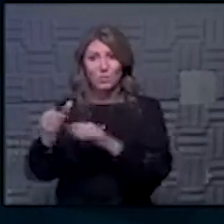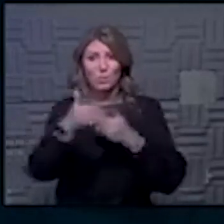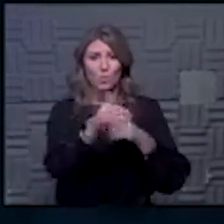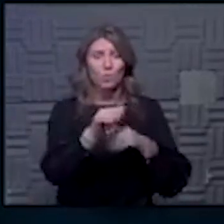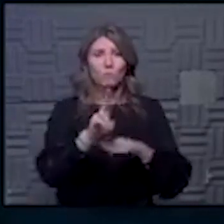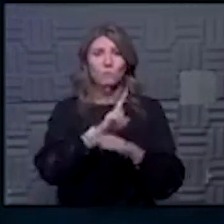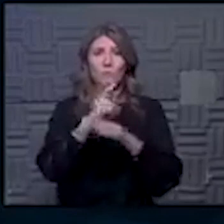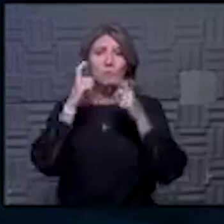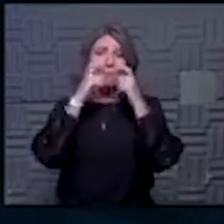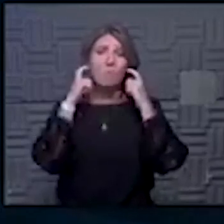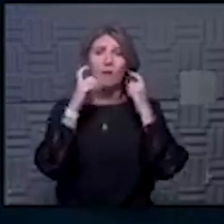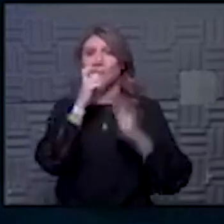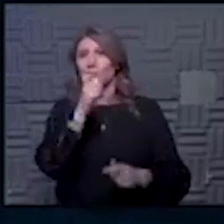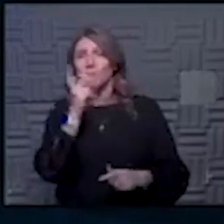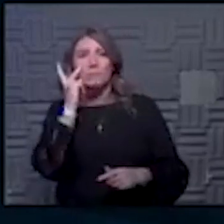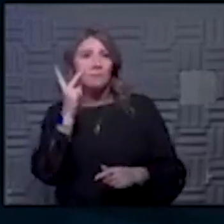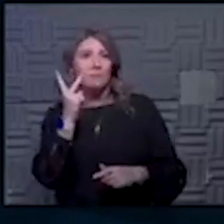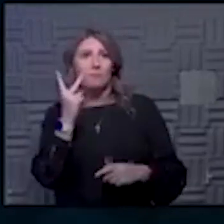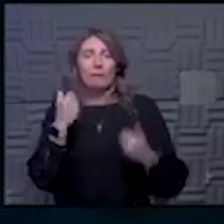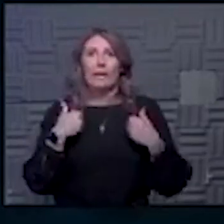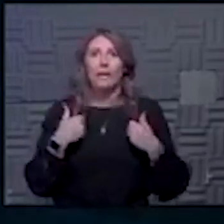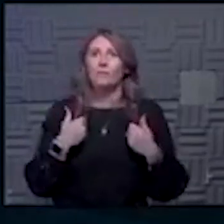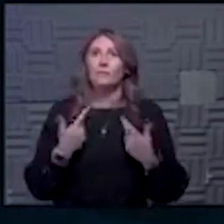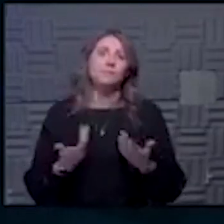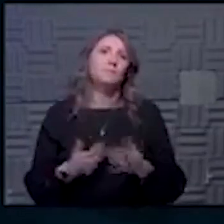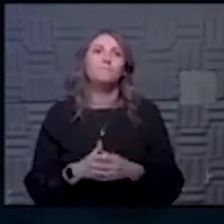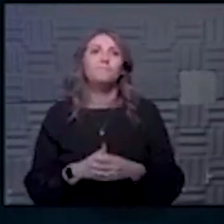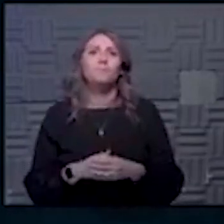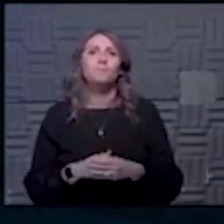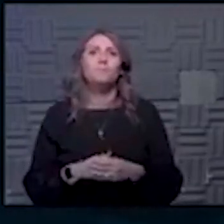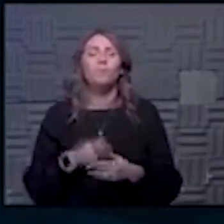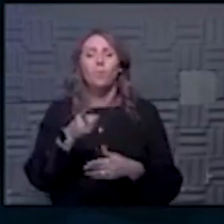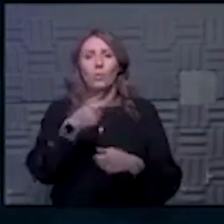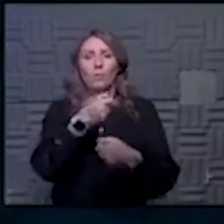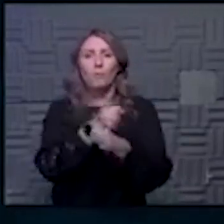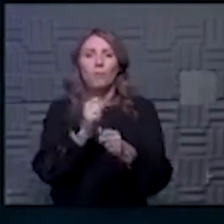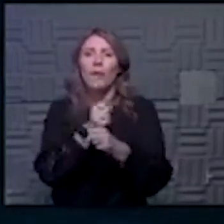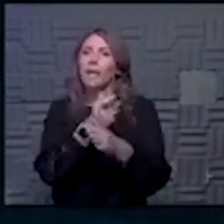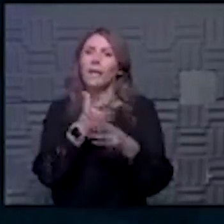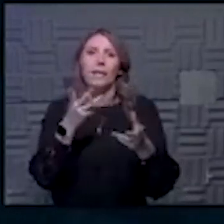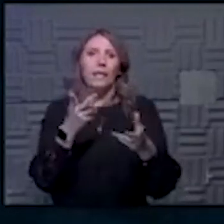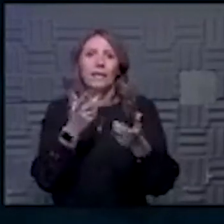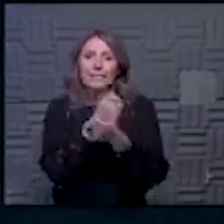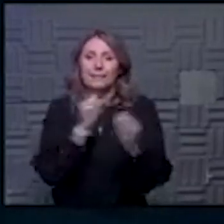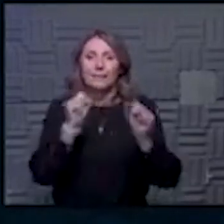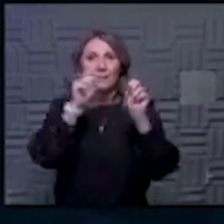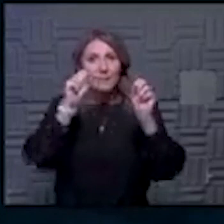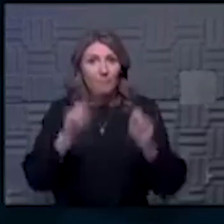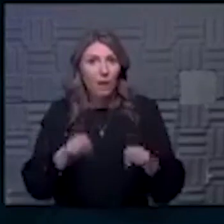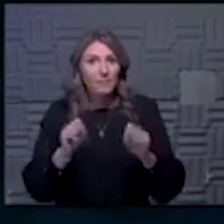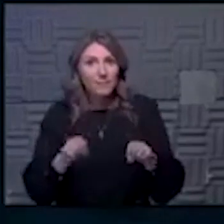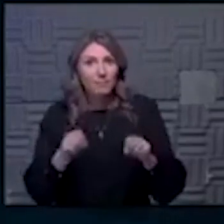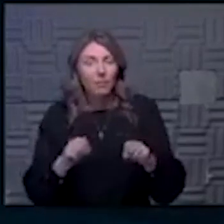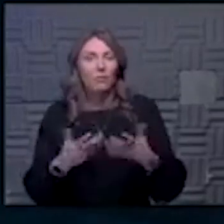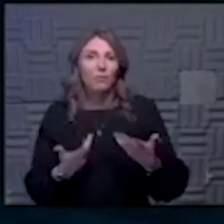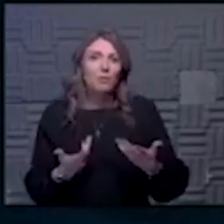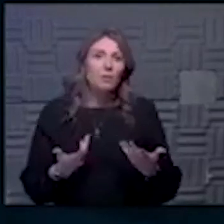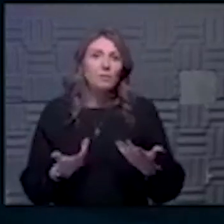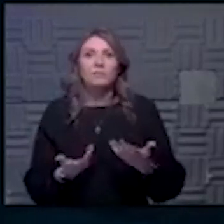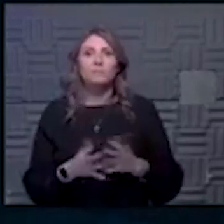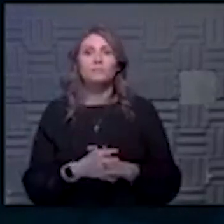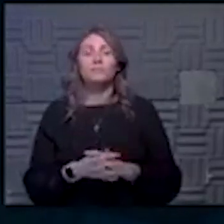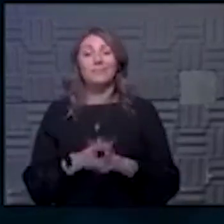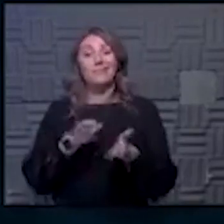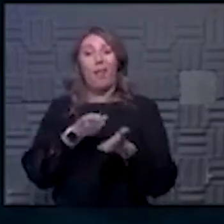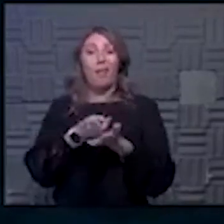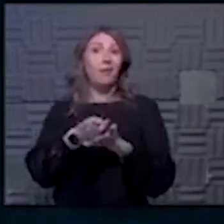don't see that you're going to have. You're making it absolutely as safe as possible. I think that and